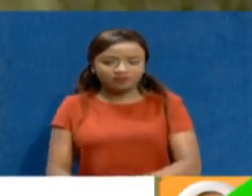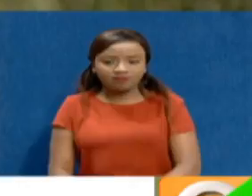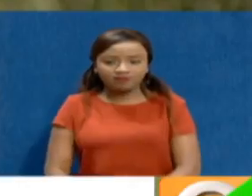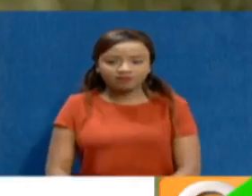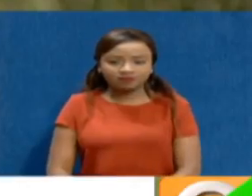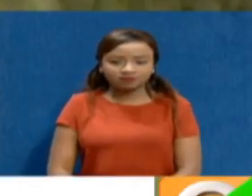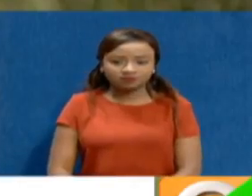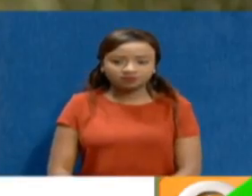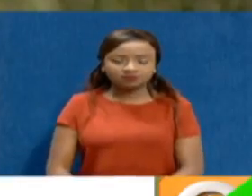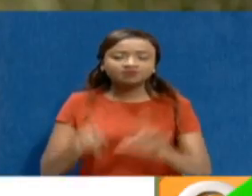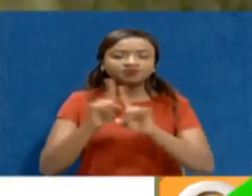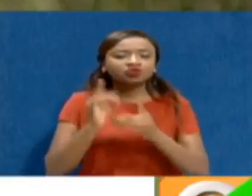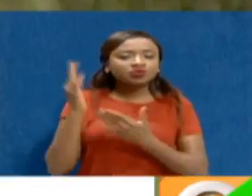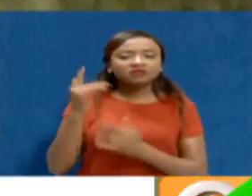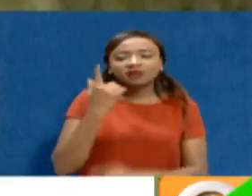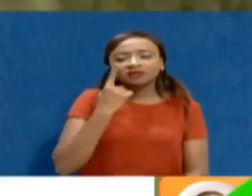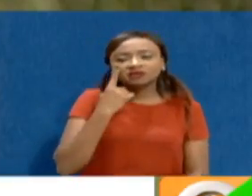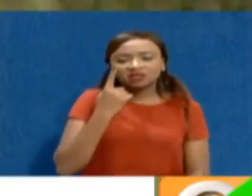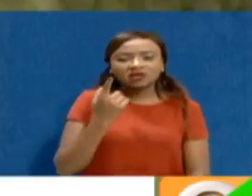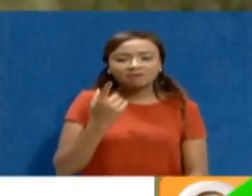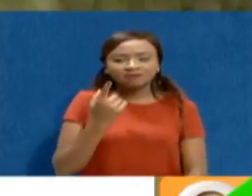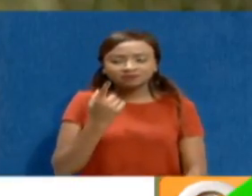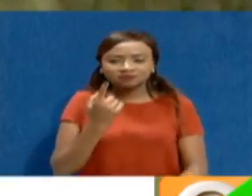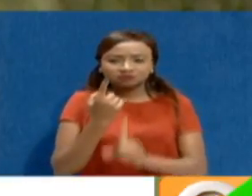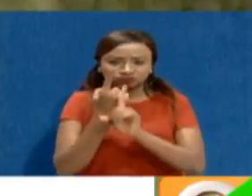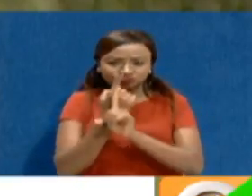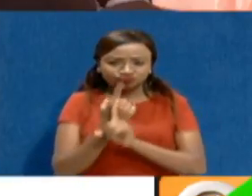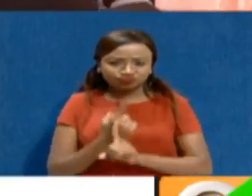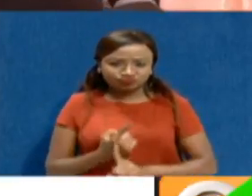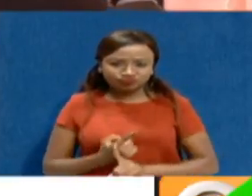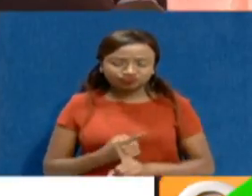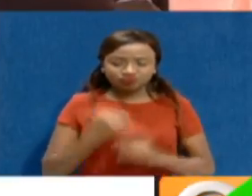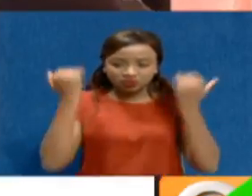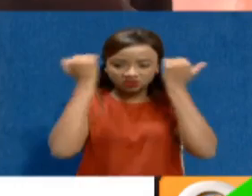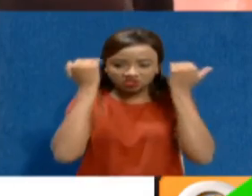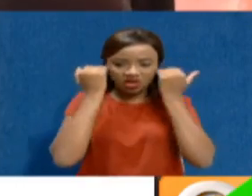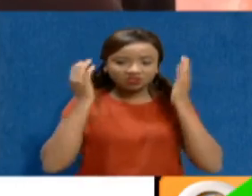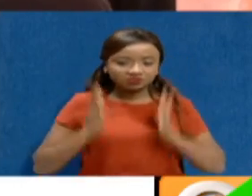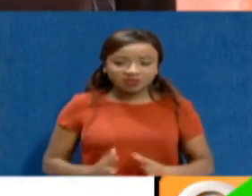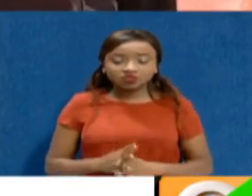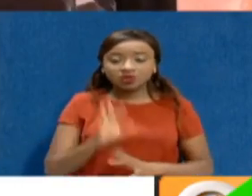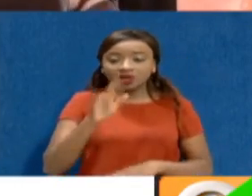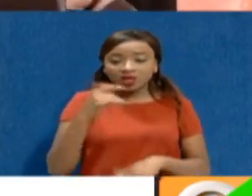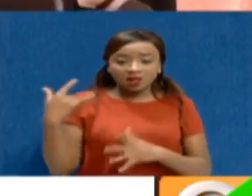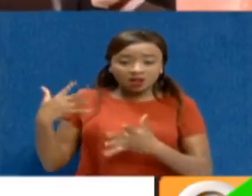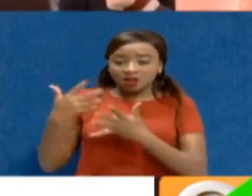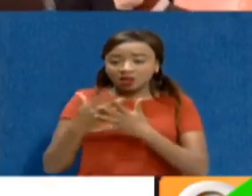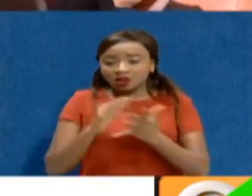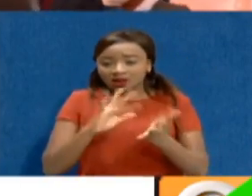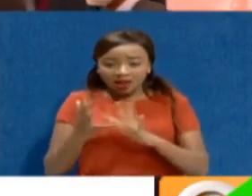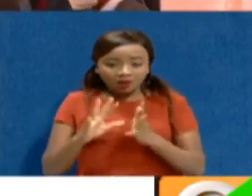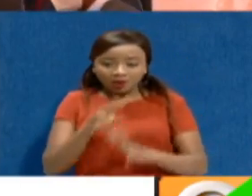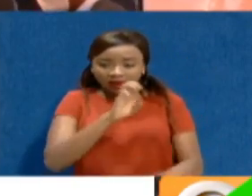specialization. I expect to see world-class judges. From the days of complete subservience to